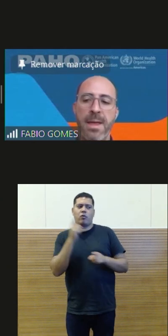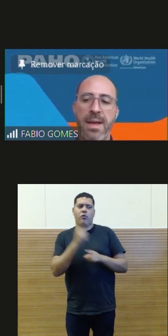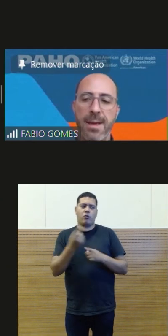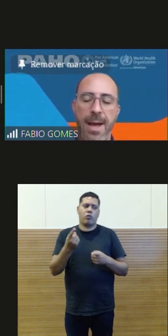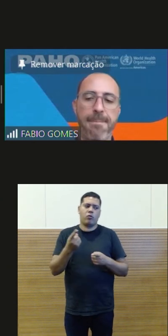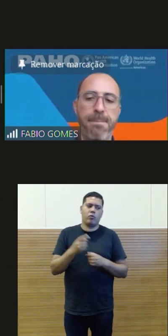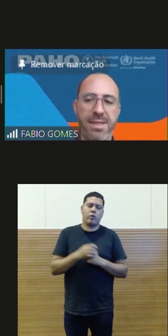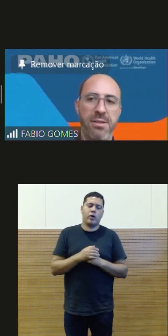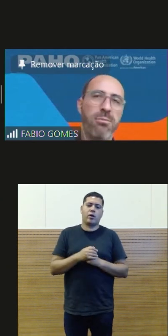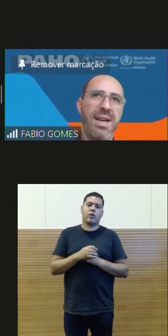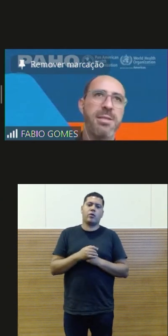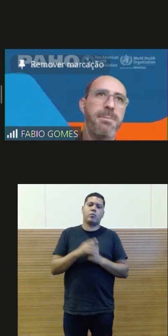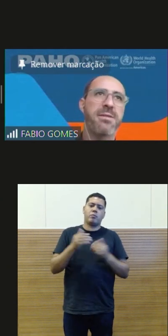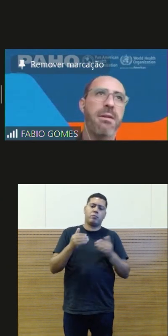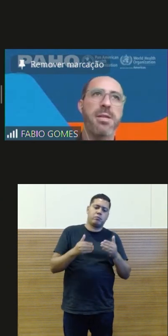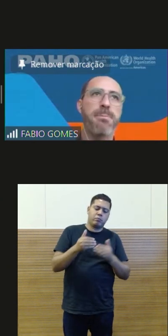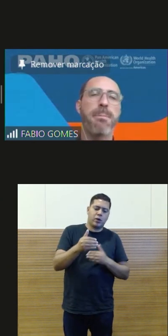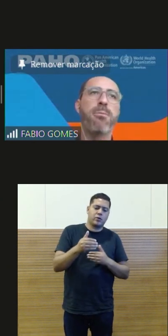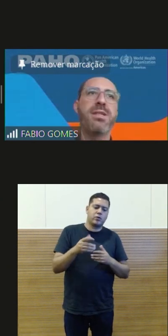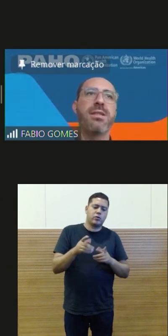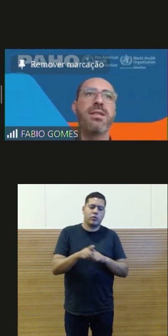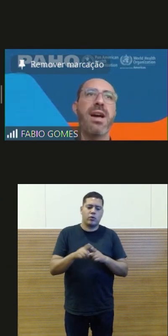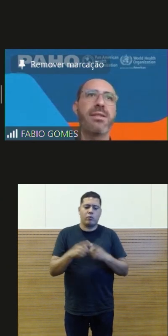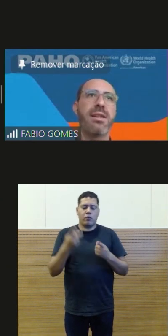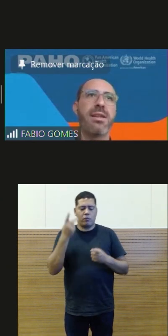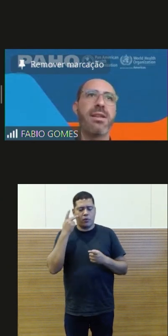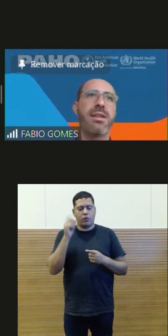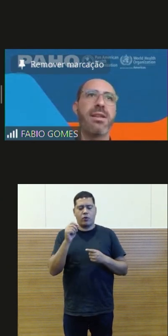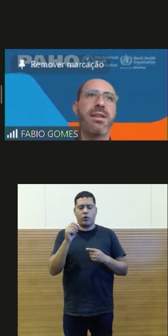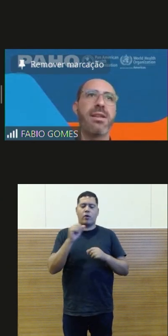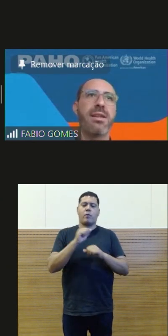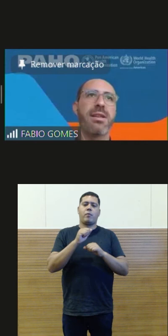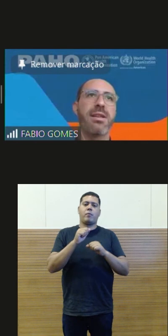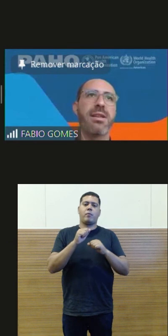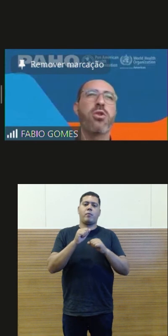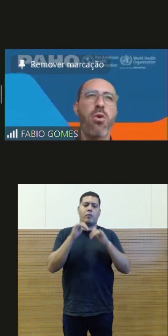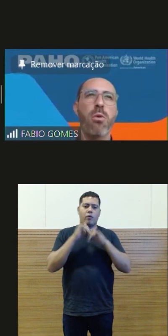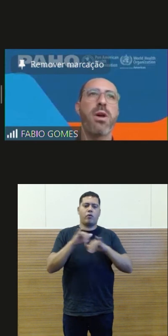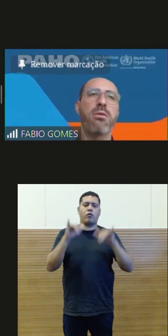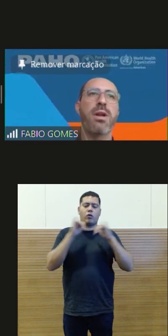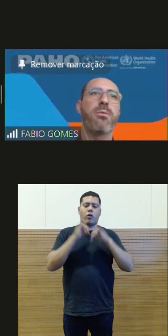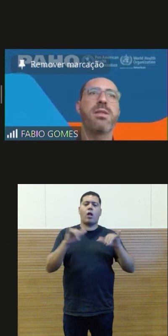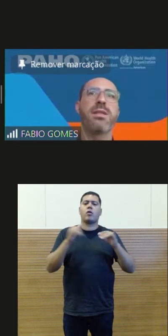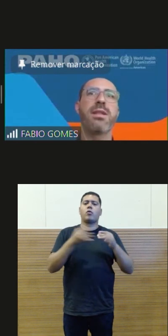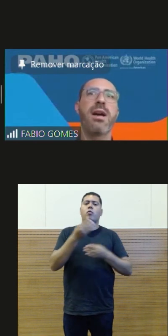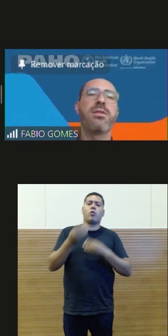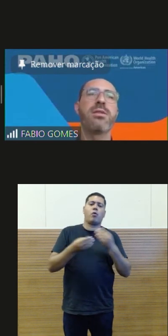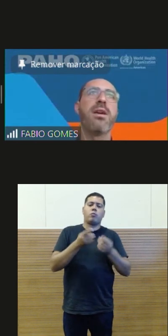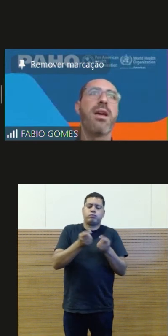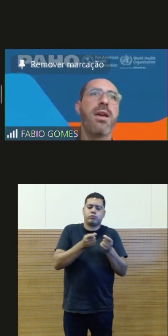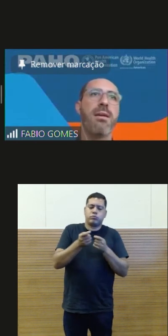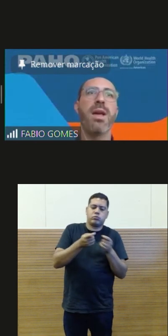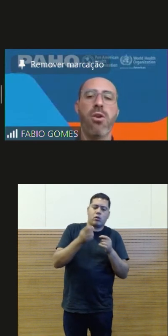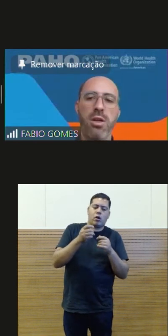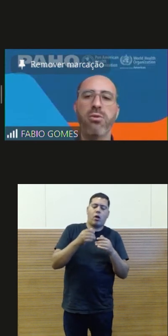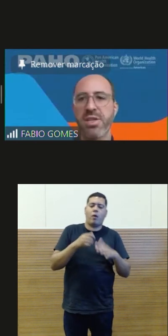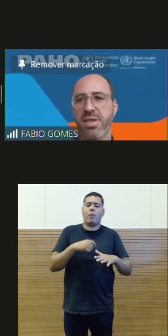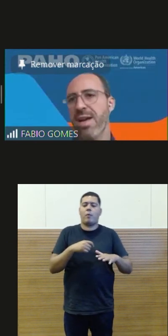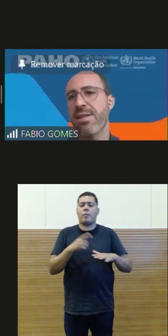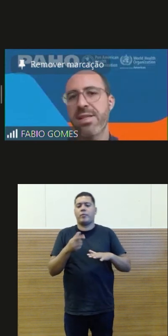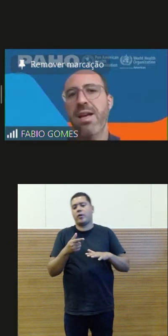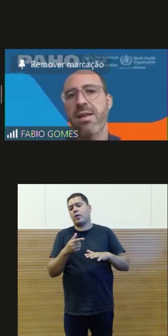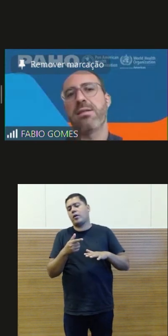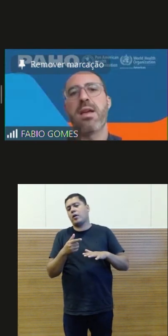that we've identified, and more specifically in terms of advertisement, is how to